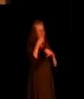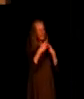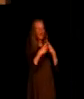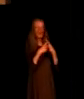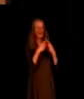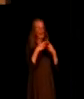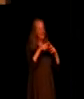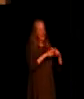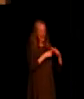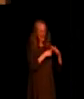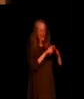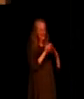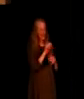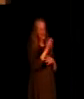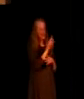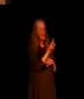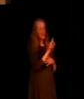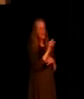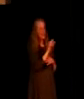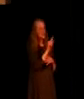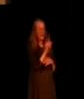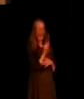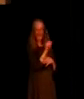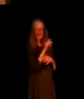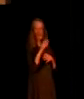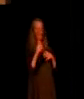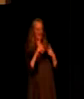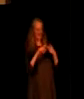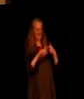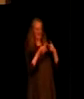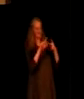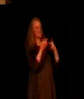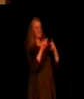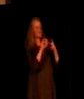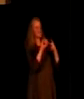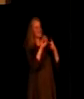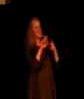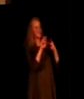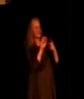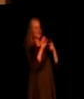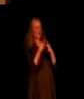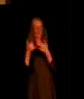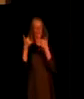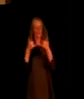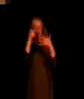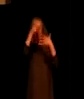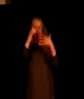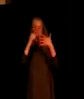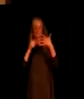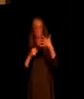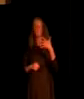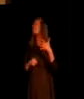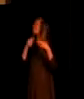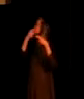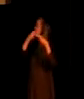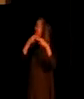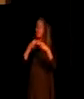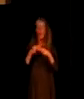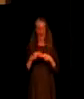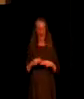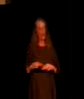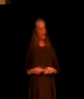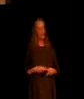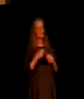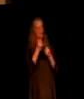Landsat and there was Tyros. And it's just unbelievable. Over the,